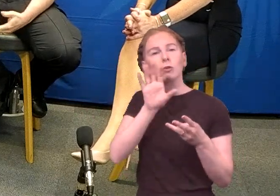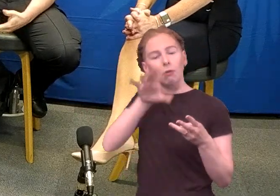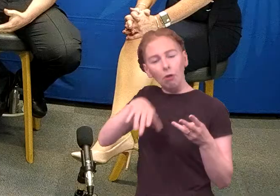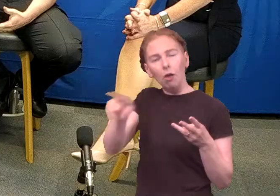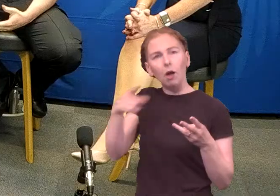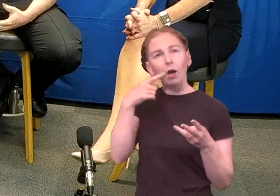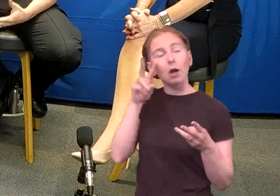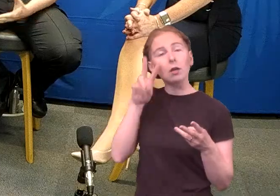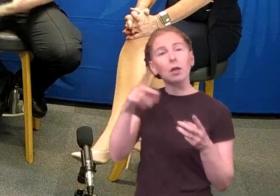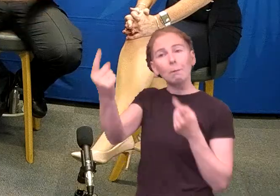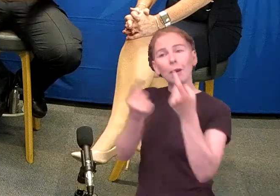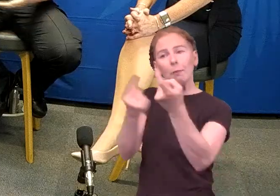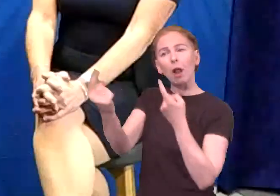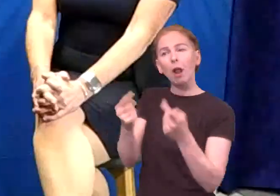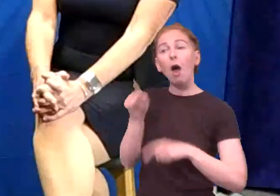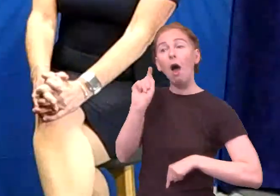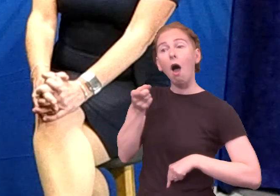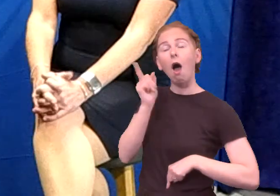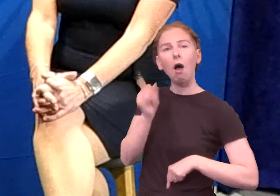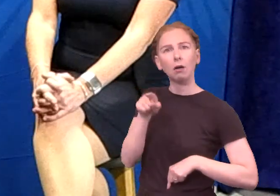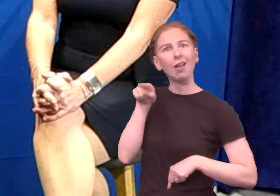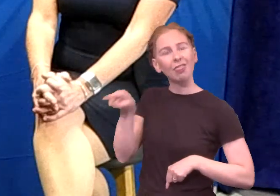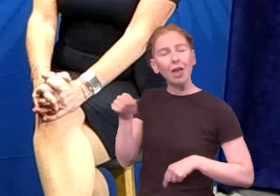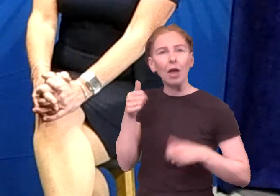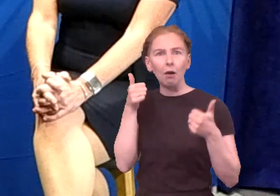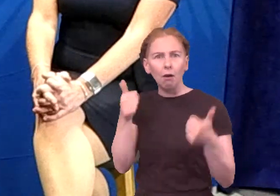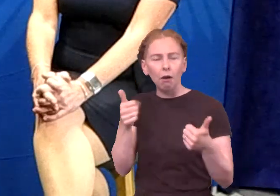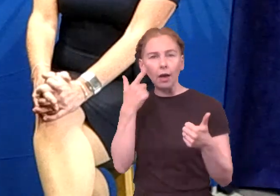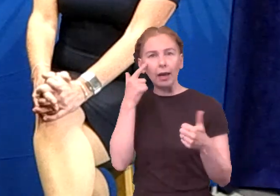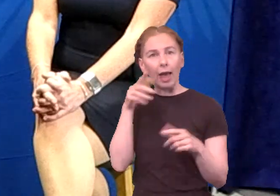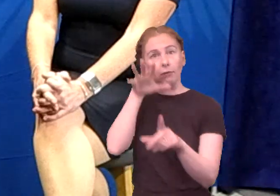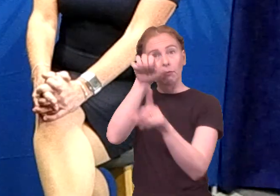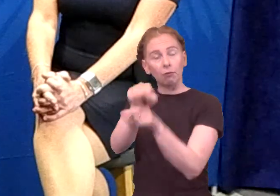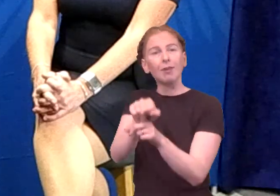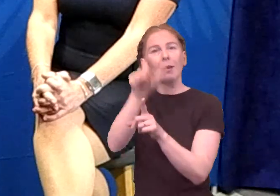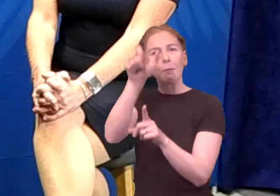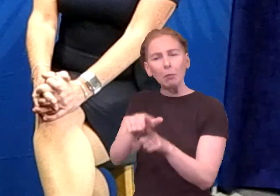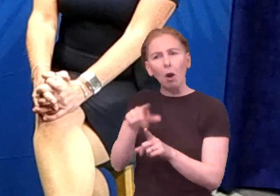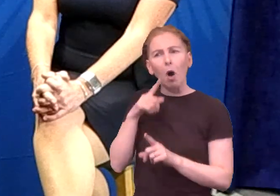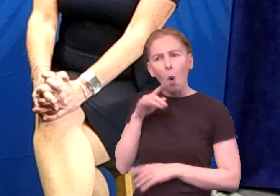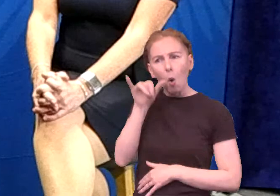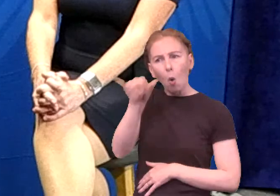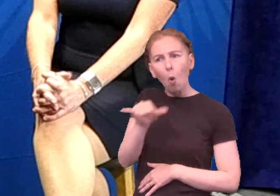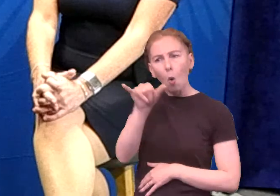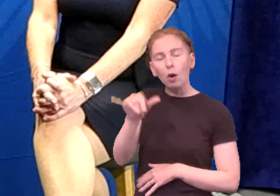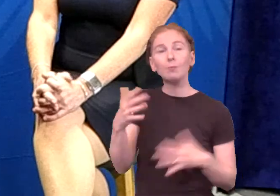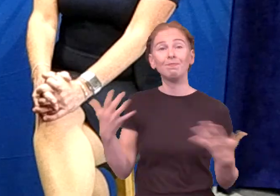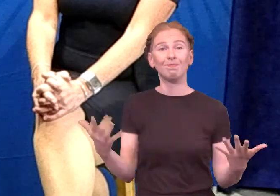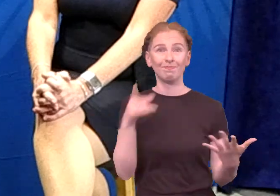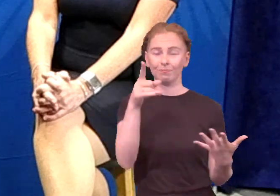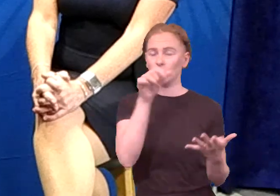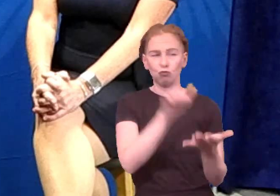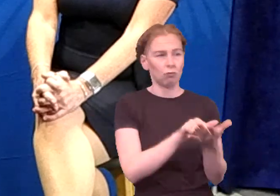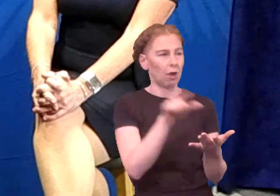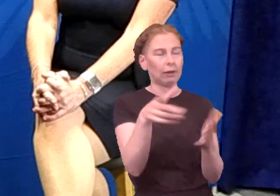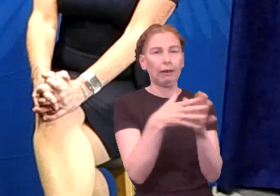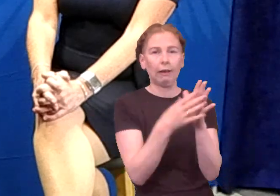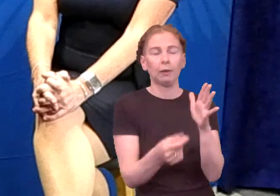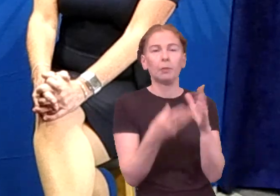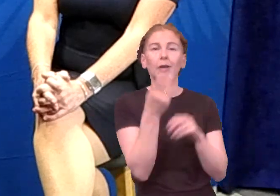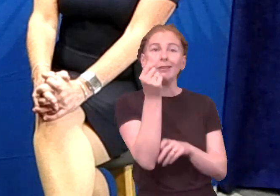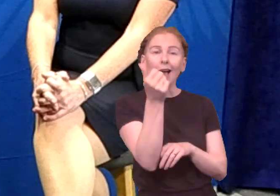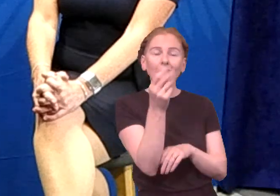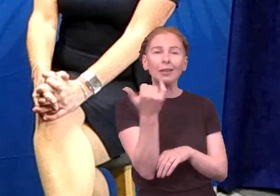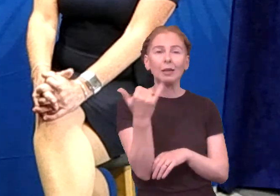the signs that we've just discussed to keep an eye out for those locations. So taxi companies perhaps taking round victims